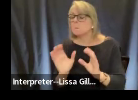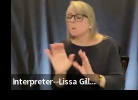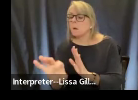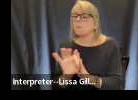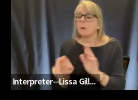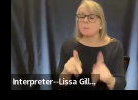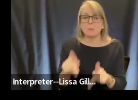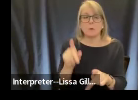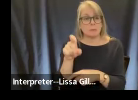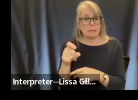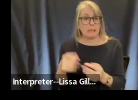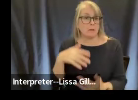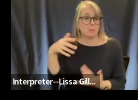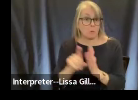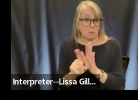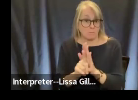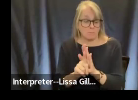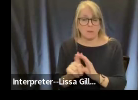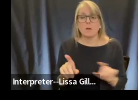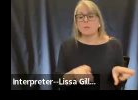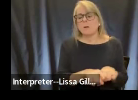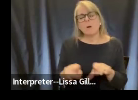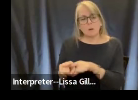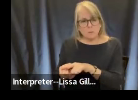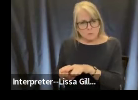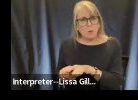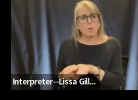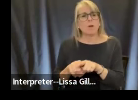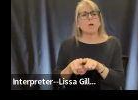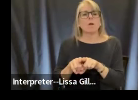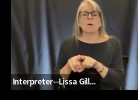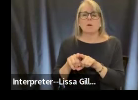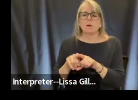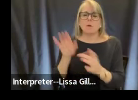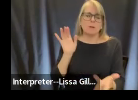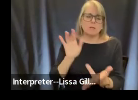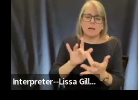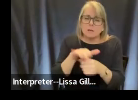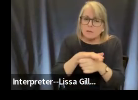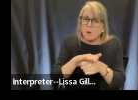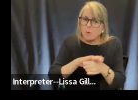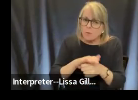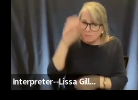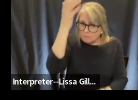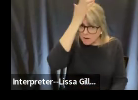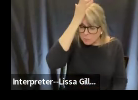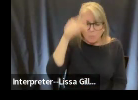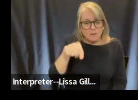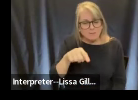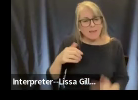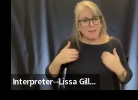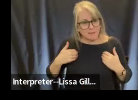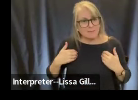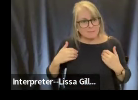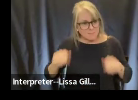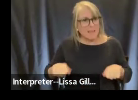who would be in need for those. But also do reach out to the local fire departments because they have the ability to get these grants